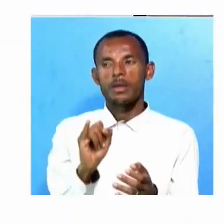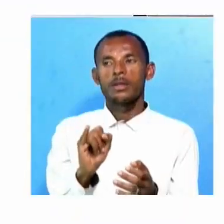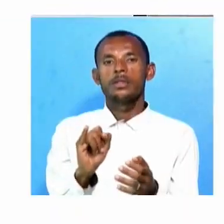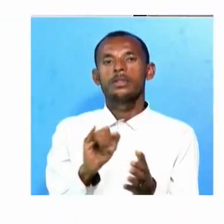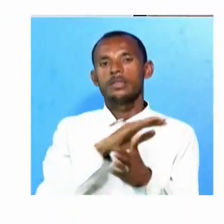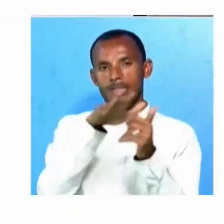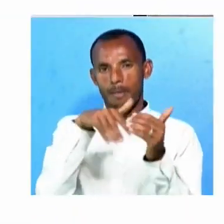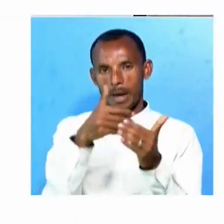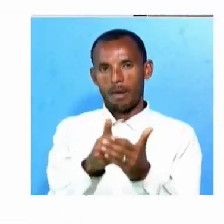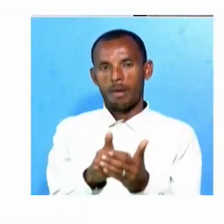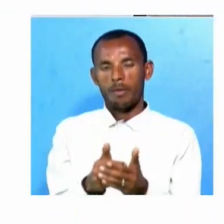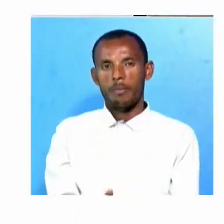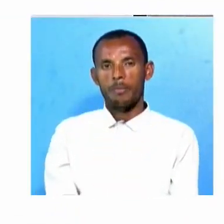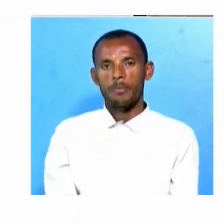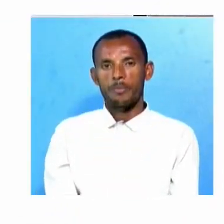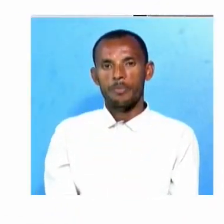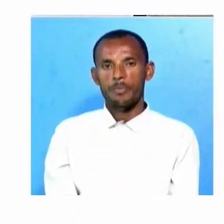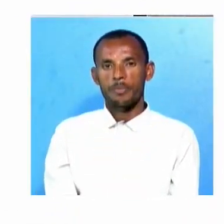Summary.